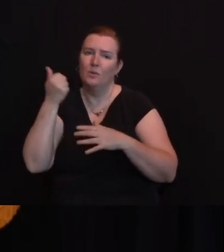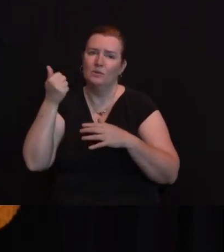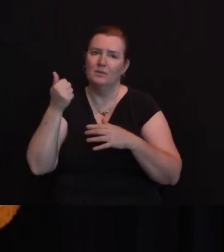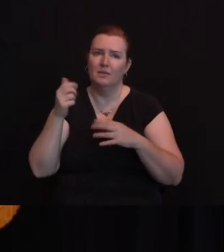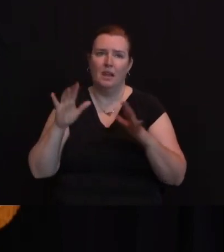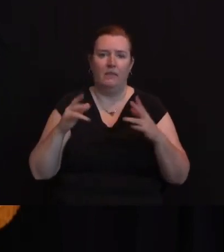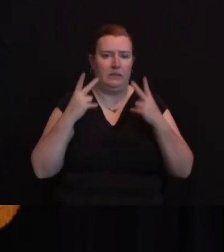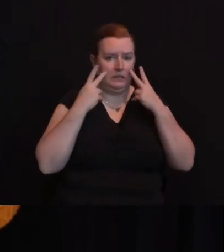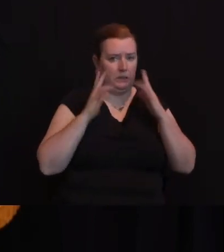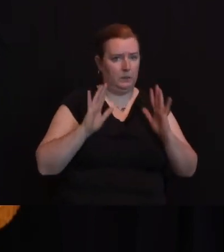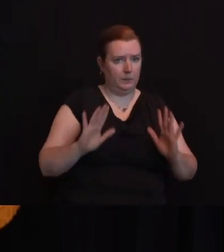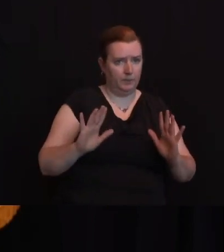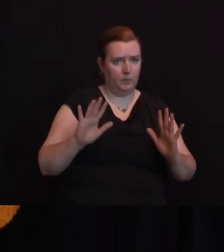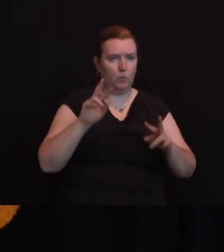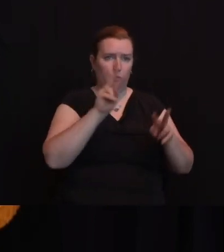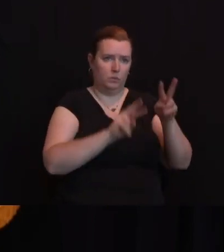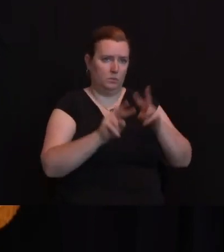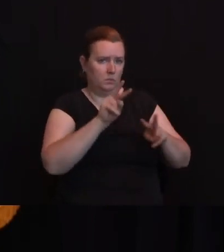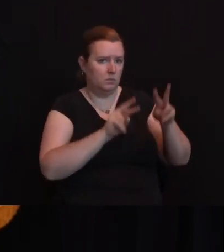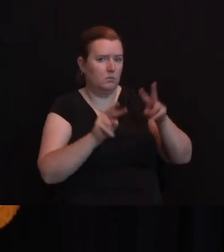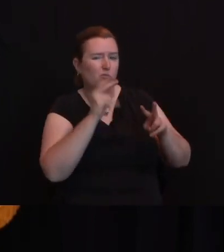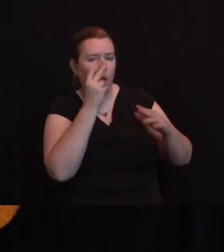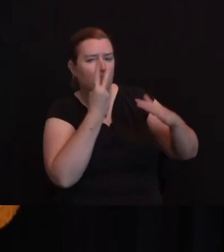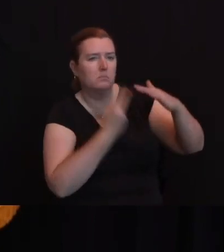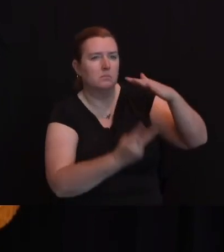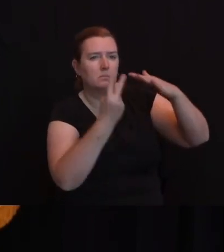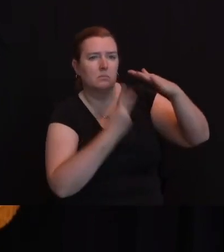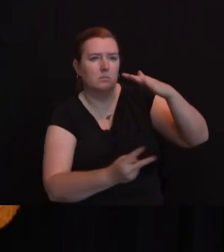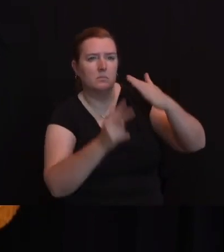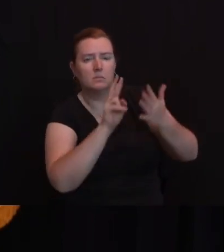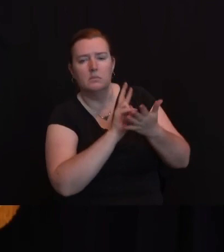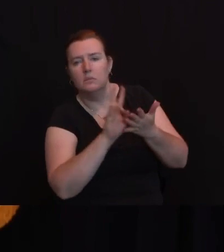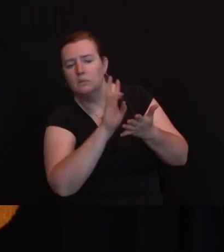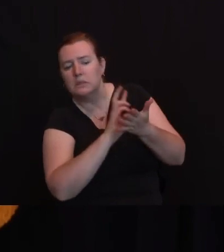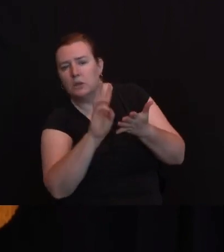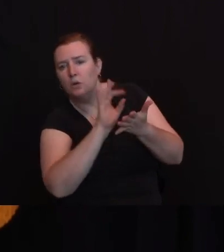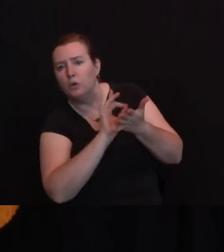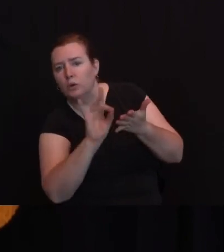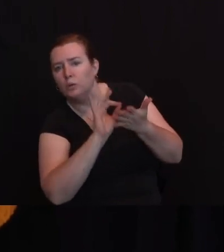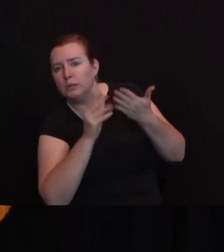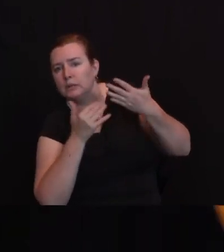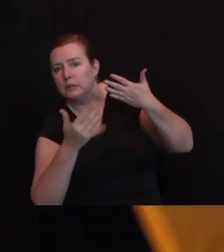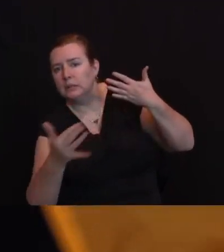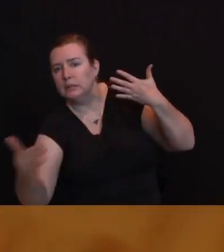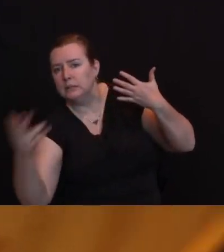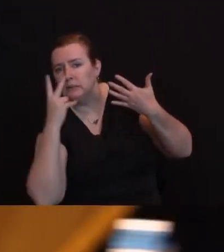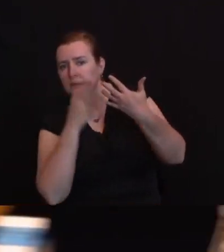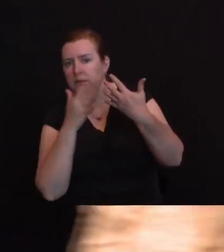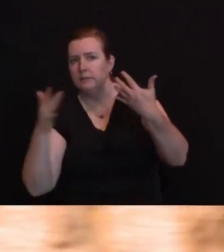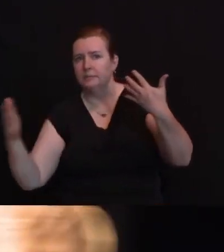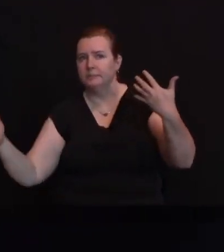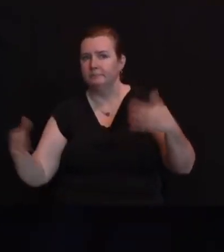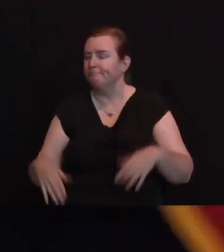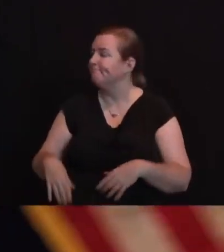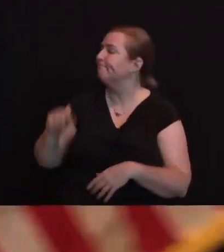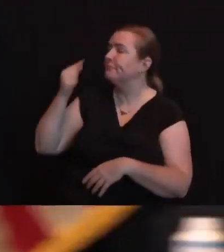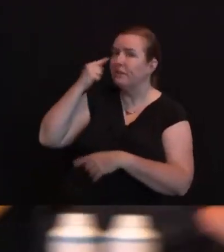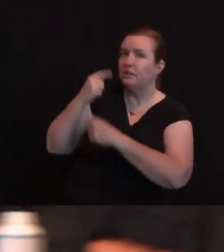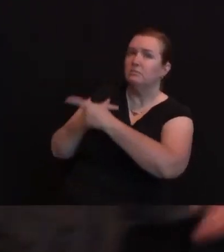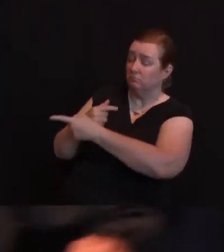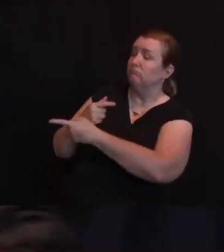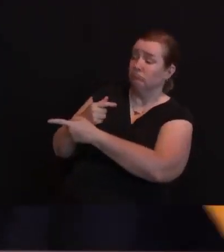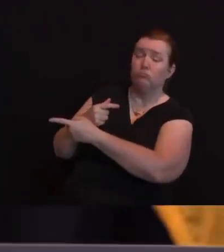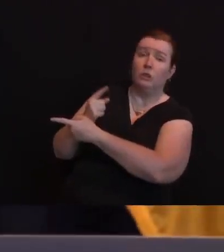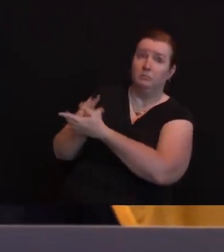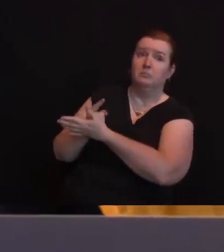be seeing 2, 4, 6, 8 weeks down the road if this continues. Amen. We're going to close out. We're going to go real quick just because I